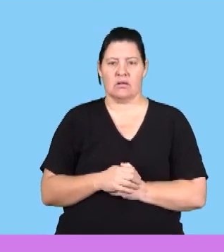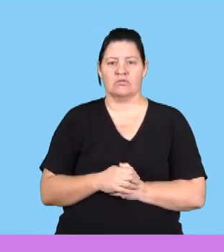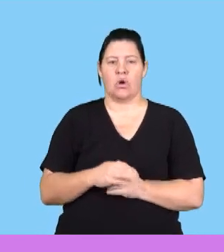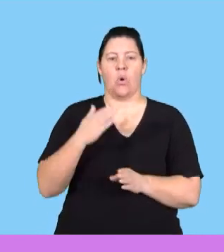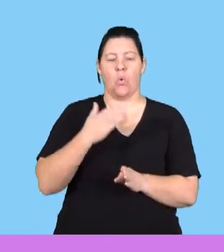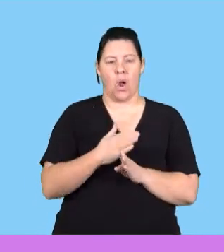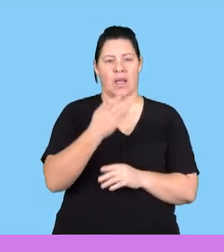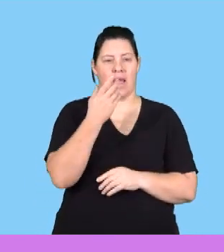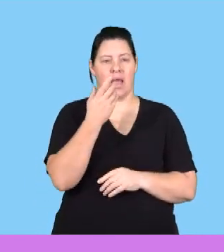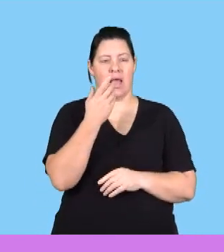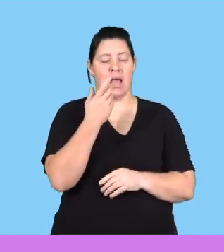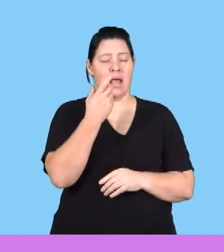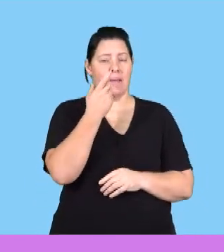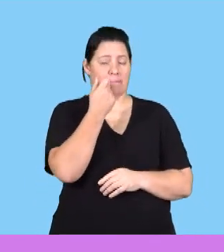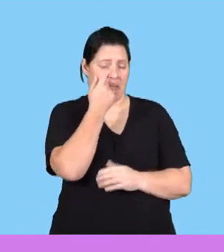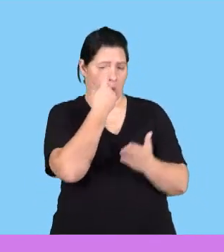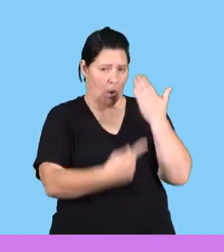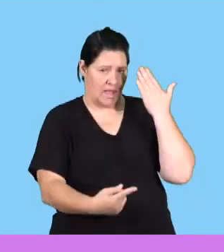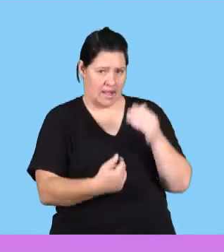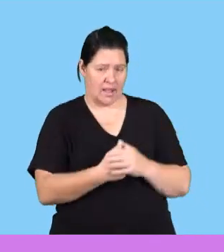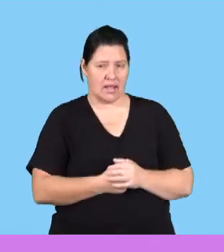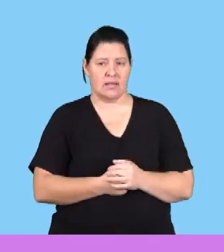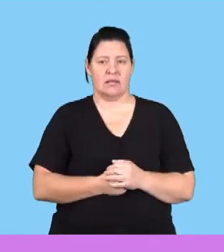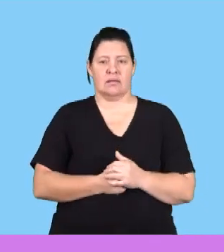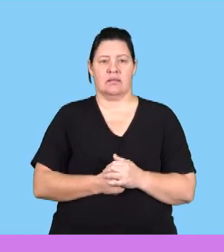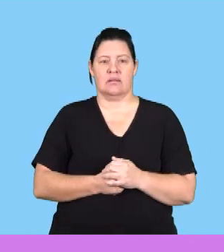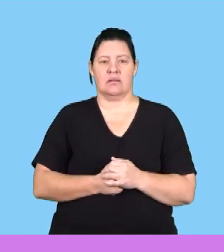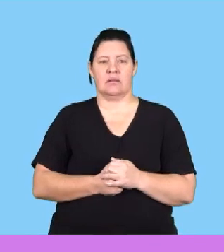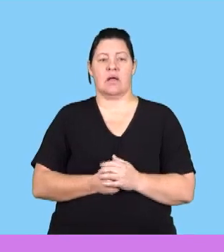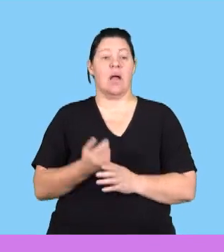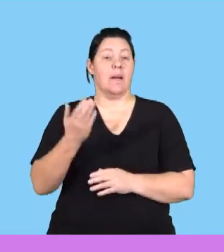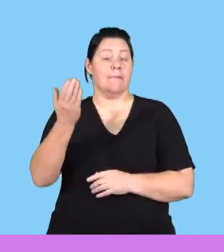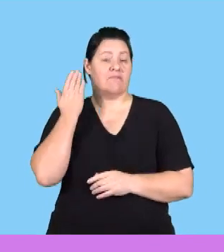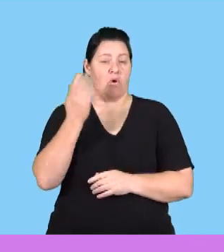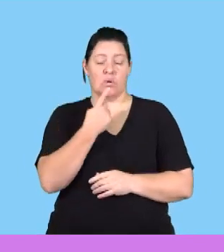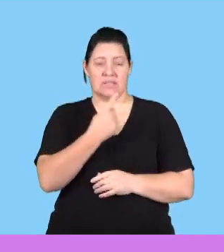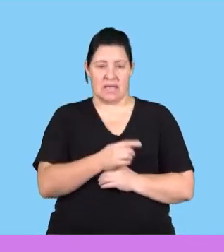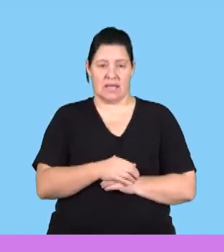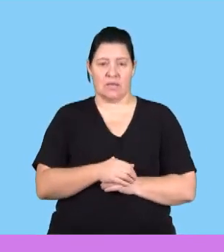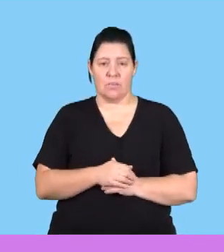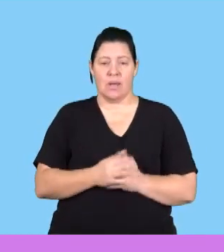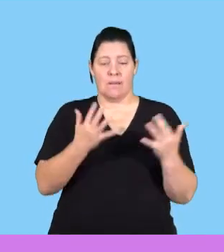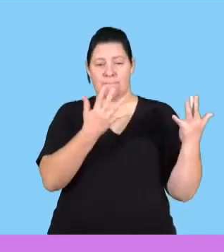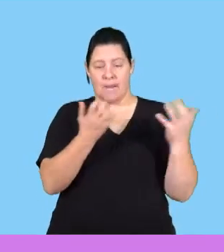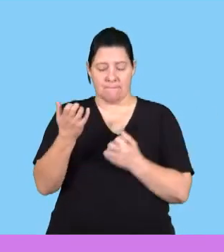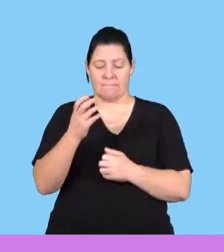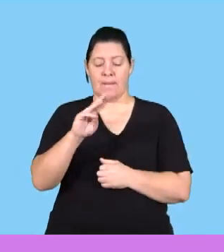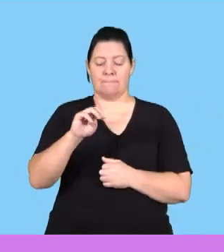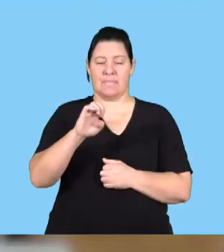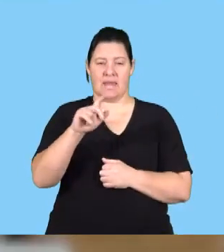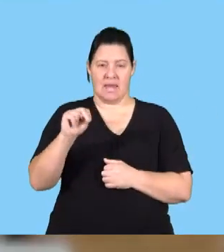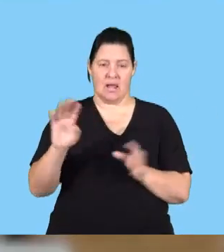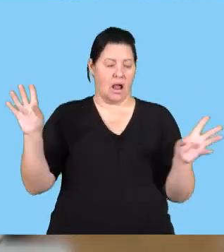of male, right? So we're going to work with the males, right? Okay, so in the previous sum we said, in order